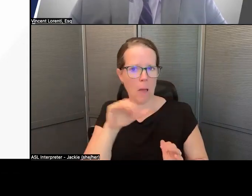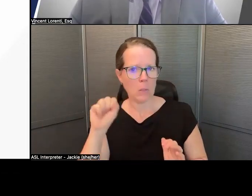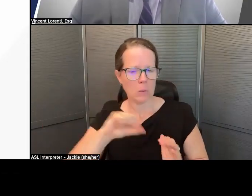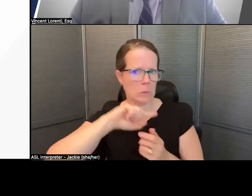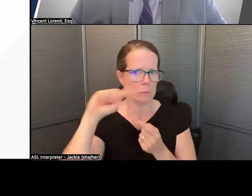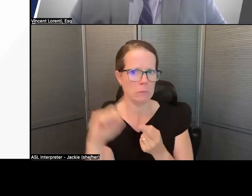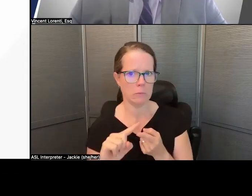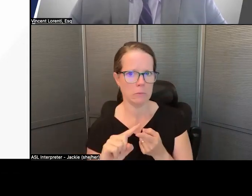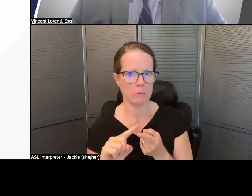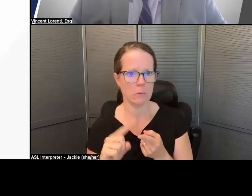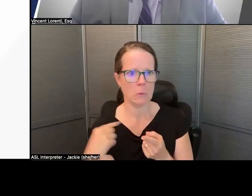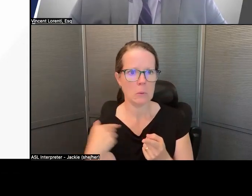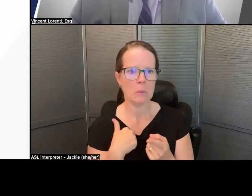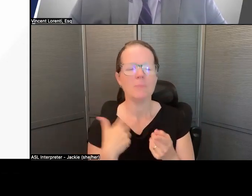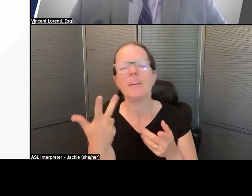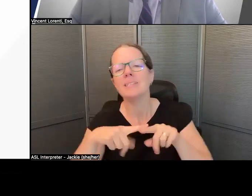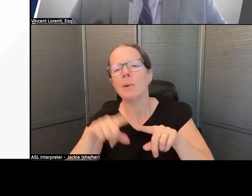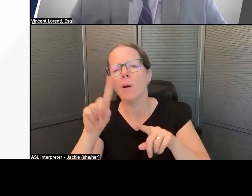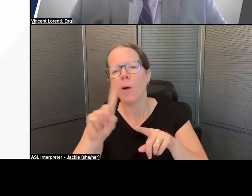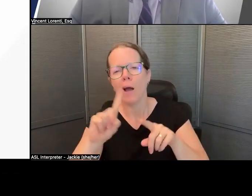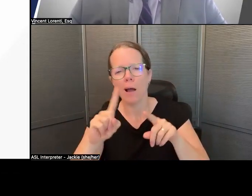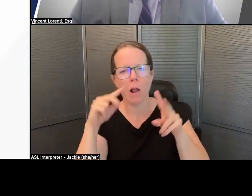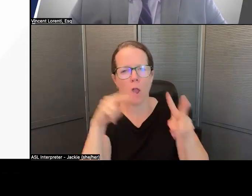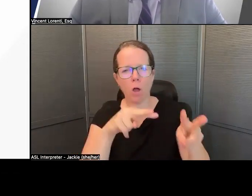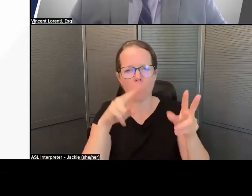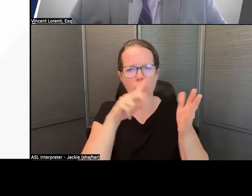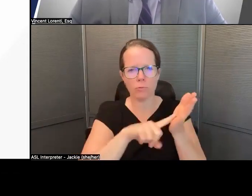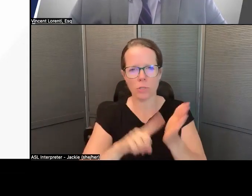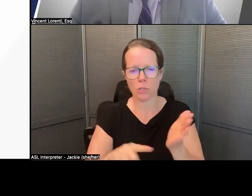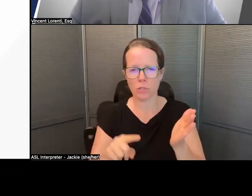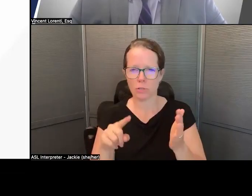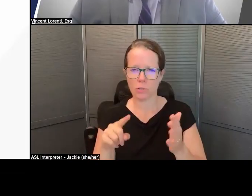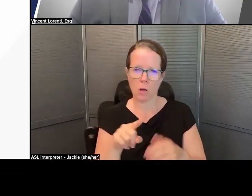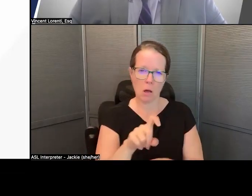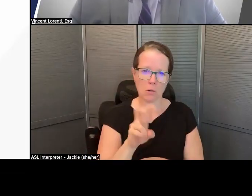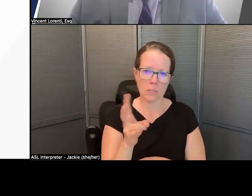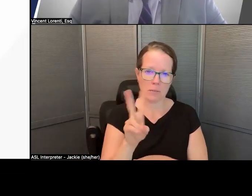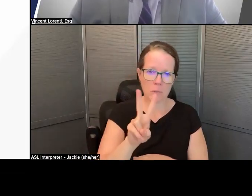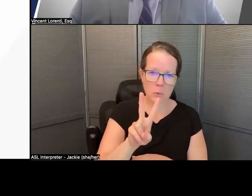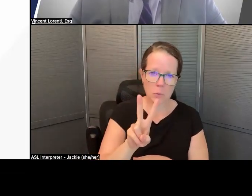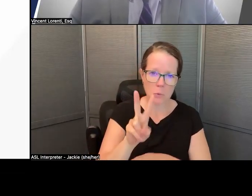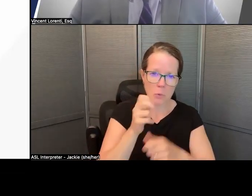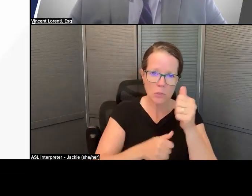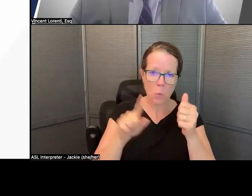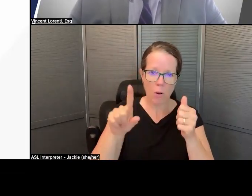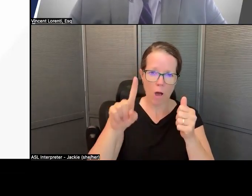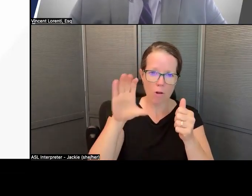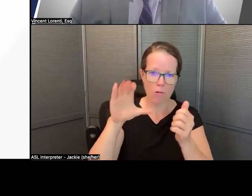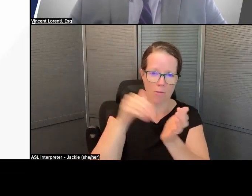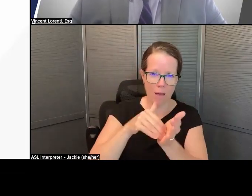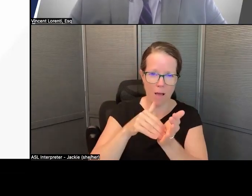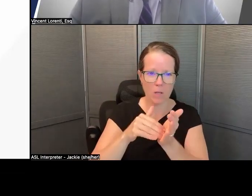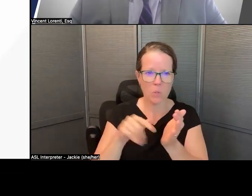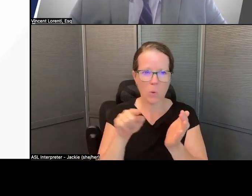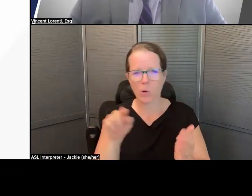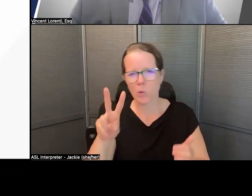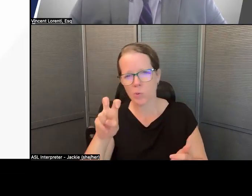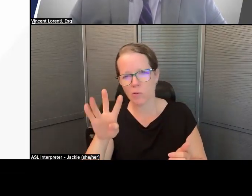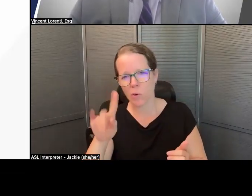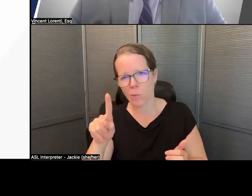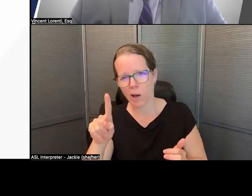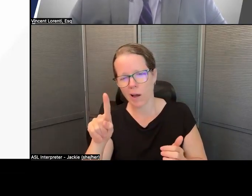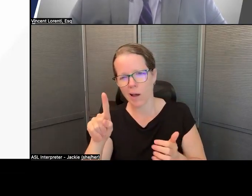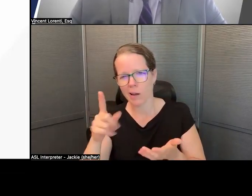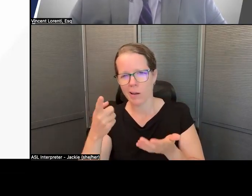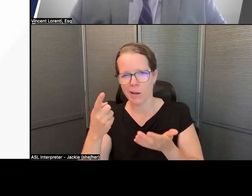either 241 or 172 per 100,000. Yet, as you can see from the slide, we are incarcerating a rate